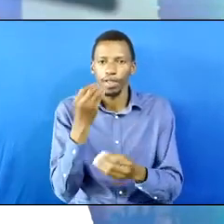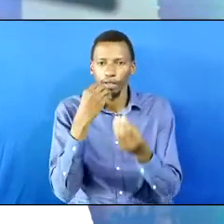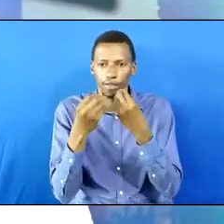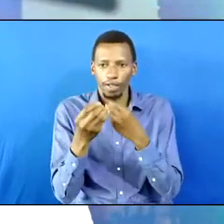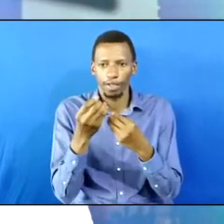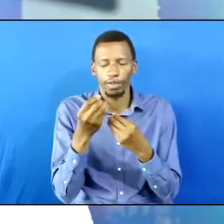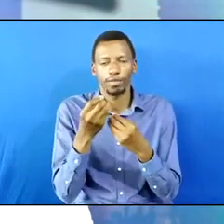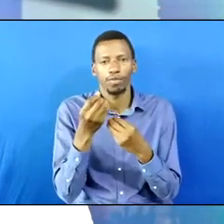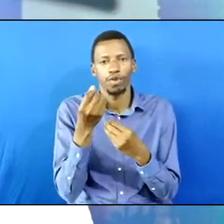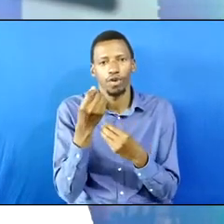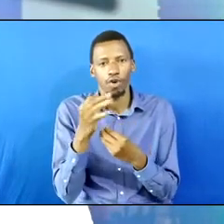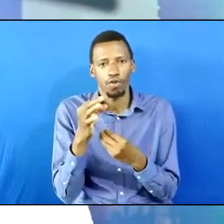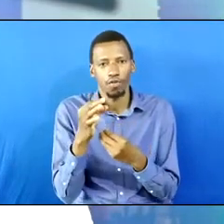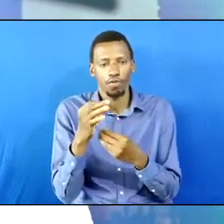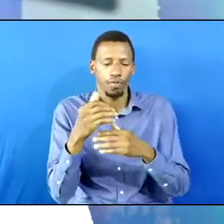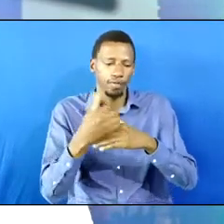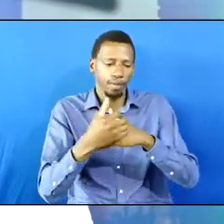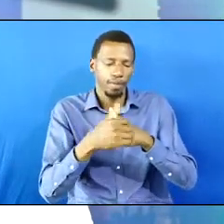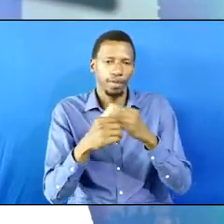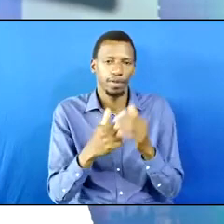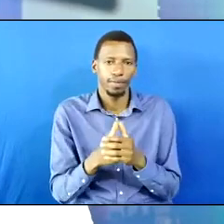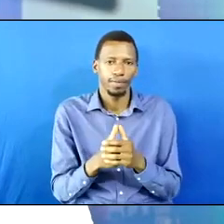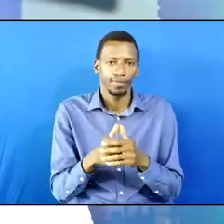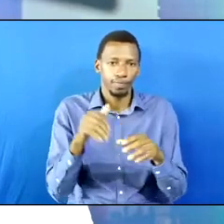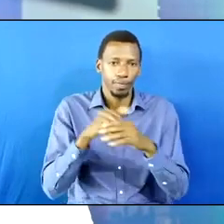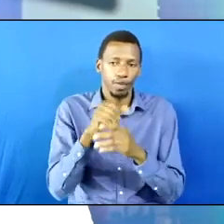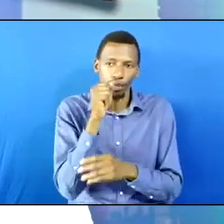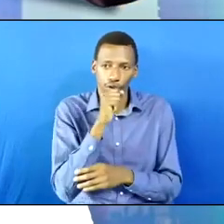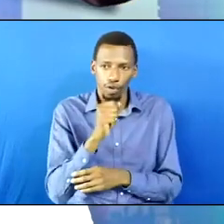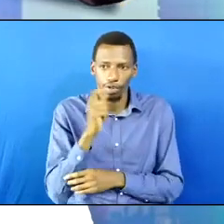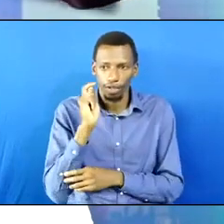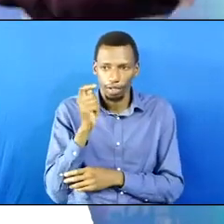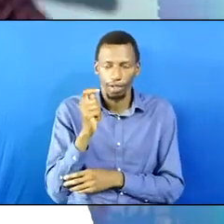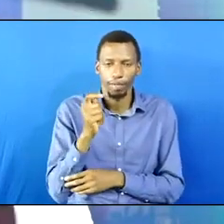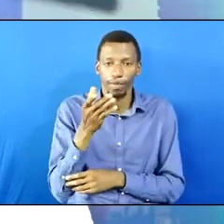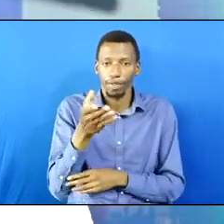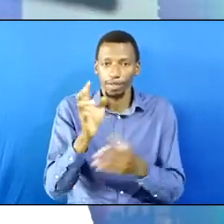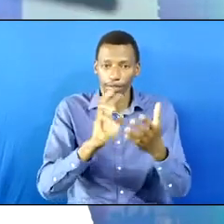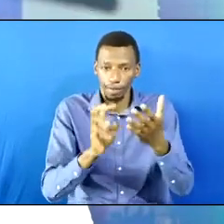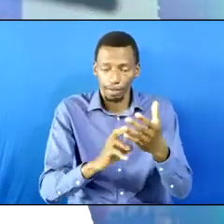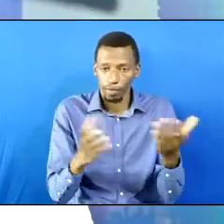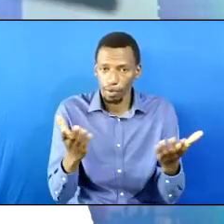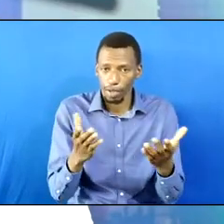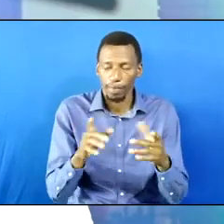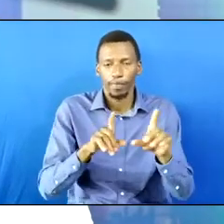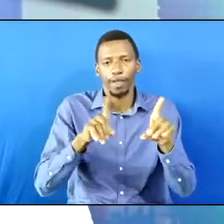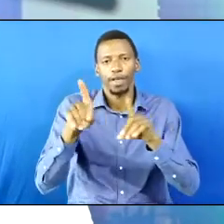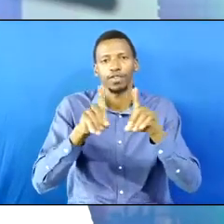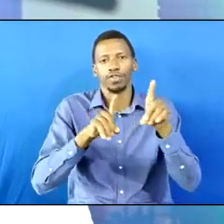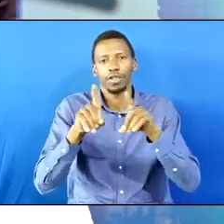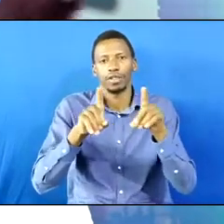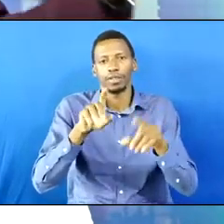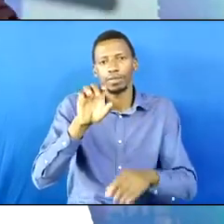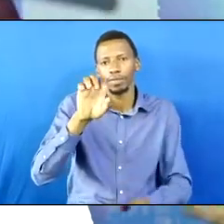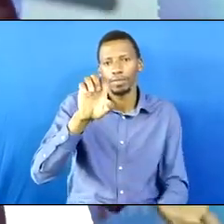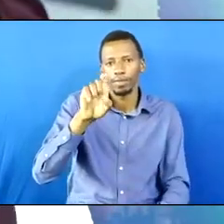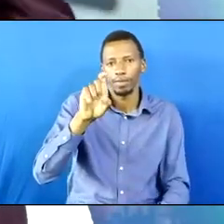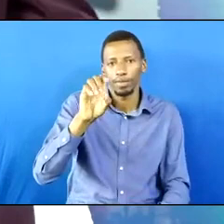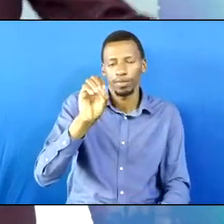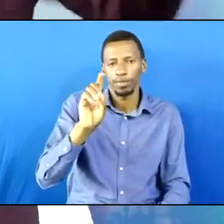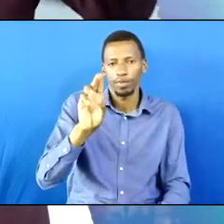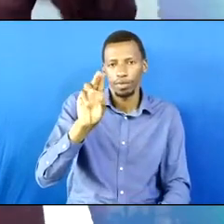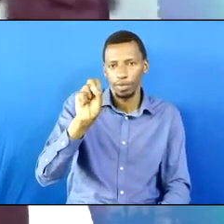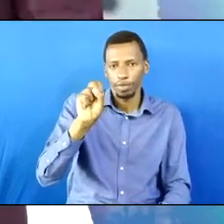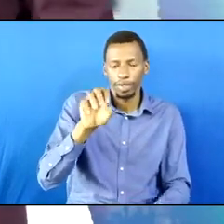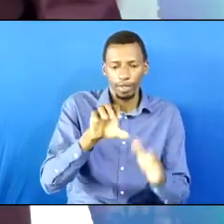feast of the unleavened bread in the Old Testament. This one you can read in the book of Exodus. You'll read Exodus chapter